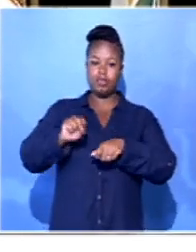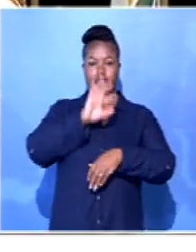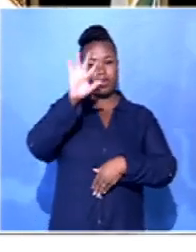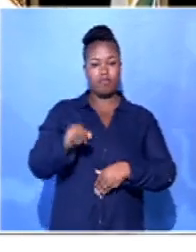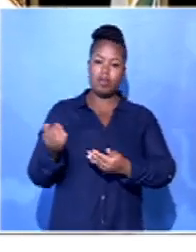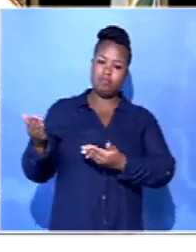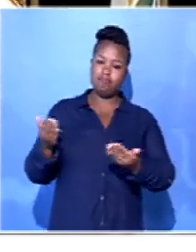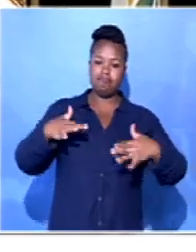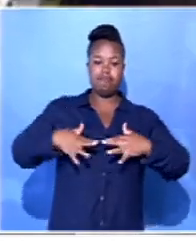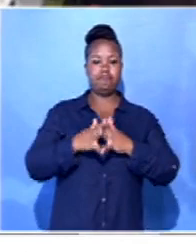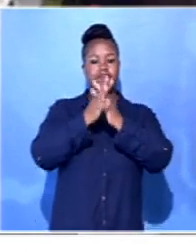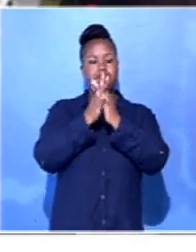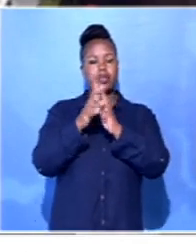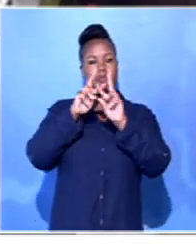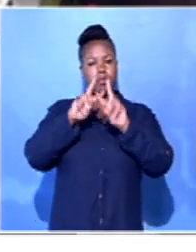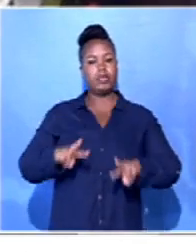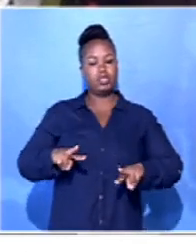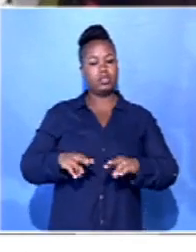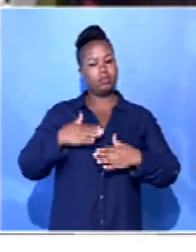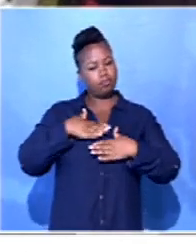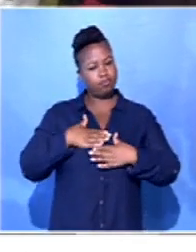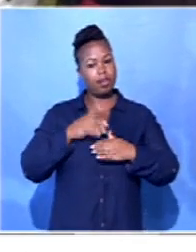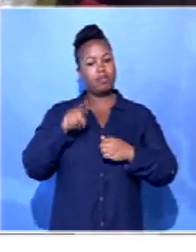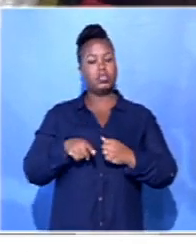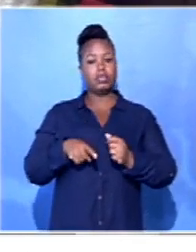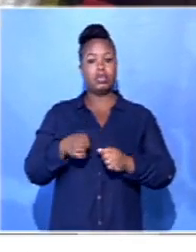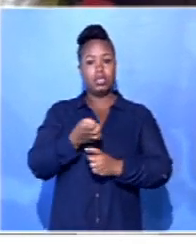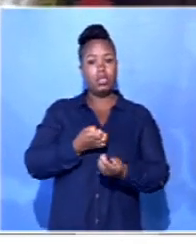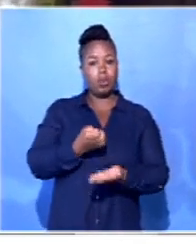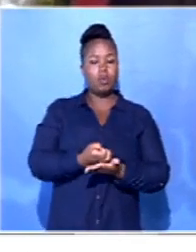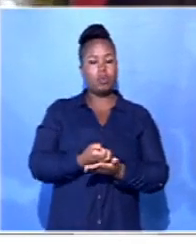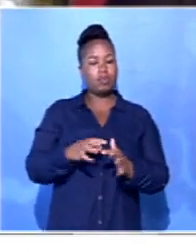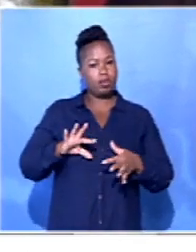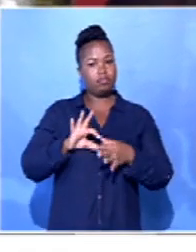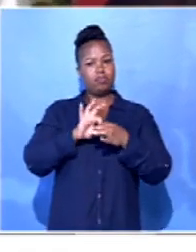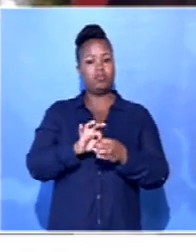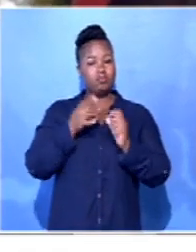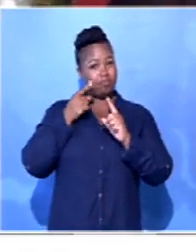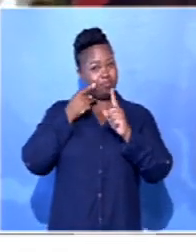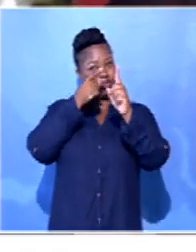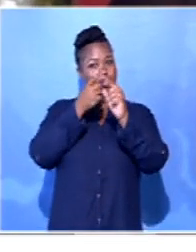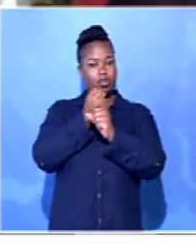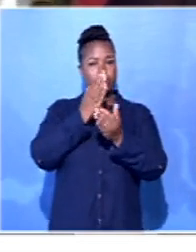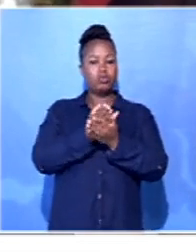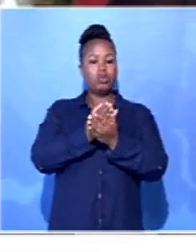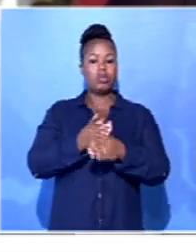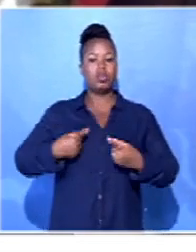and to live together in peace and harmony, to build our economy together, and to grow our potential to be